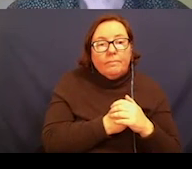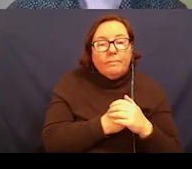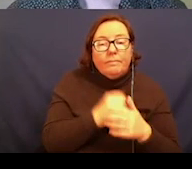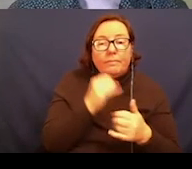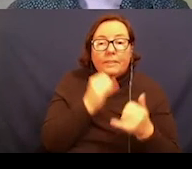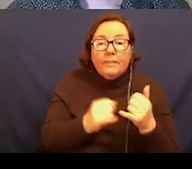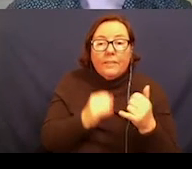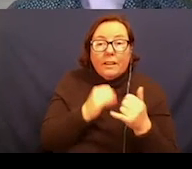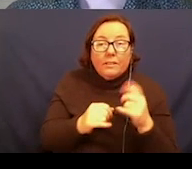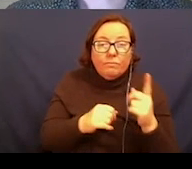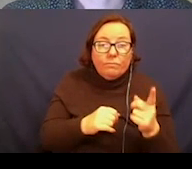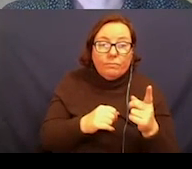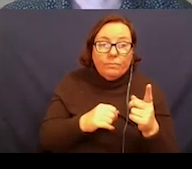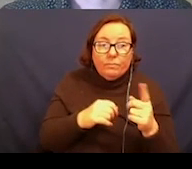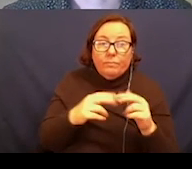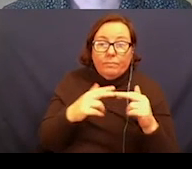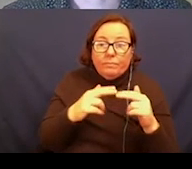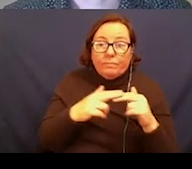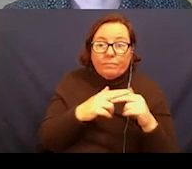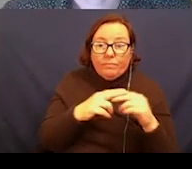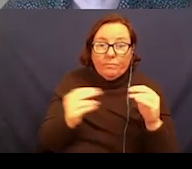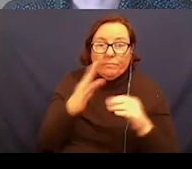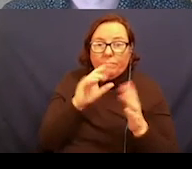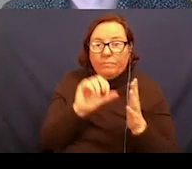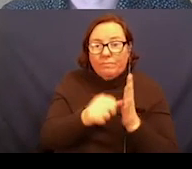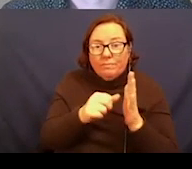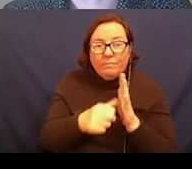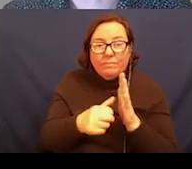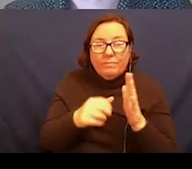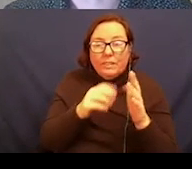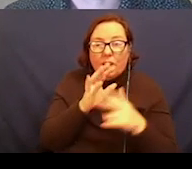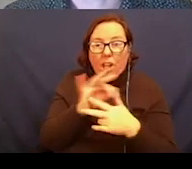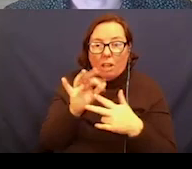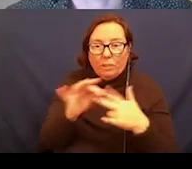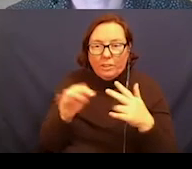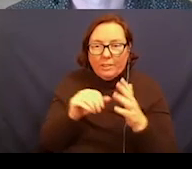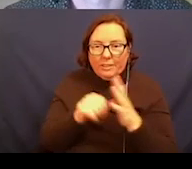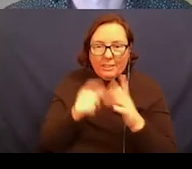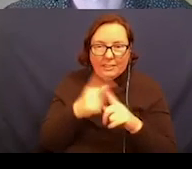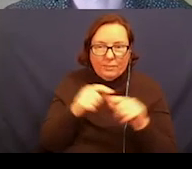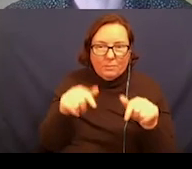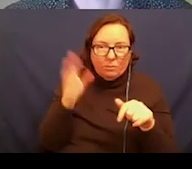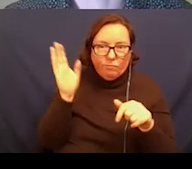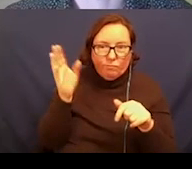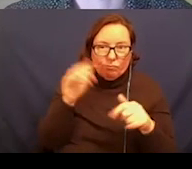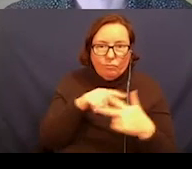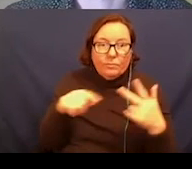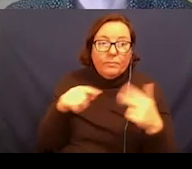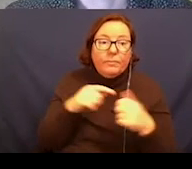Finally, on this slide, we want to reiterate a few key points.